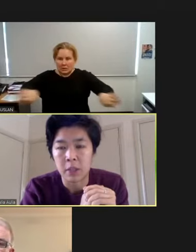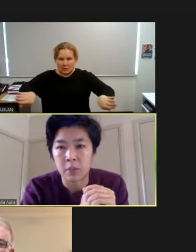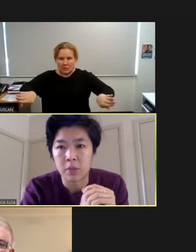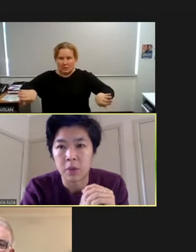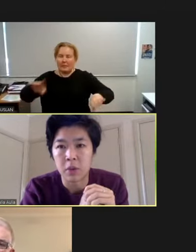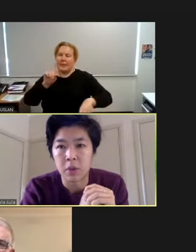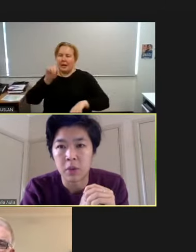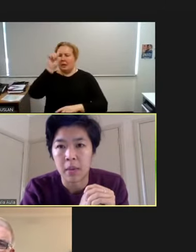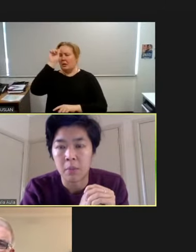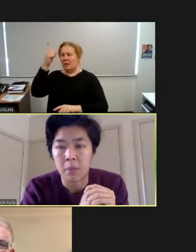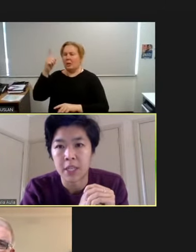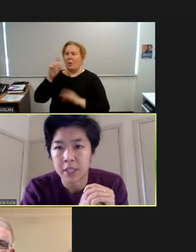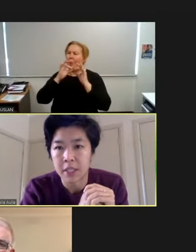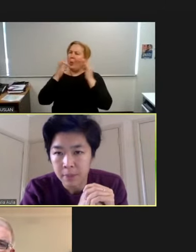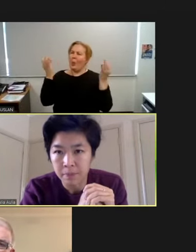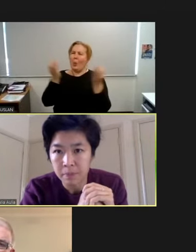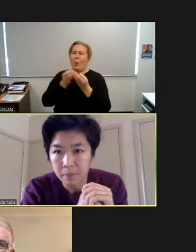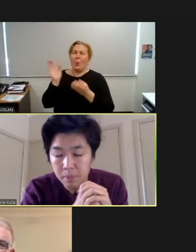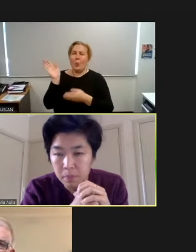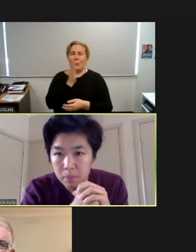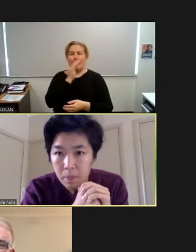possible for all organisations.